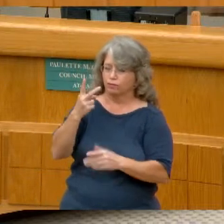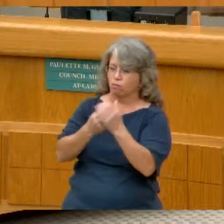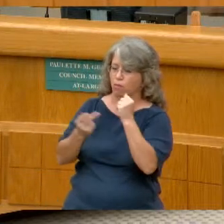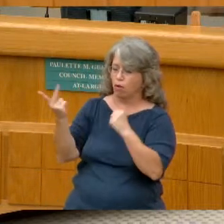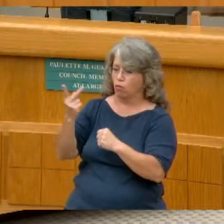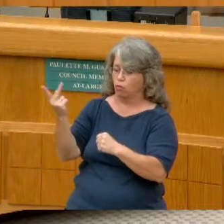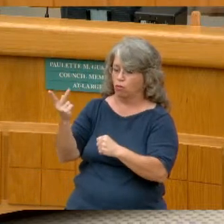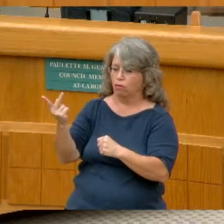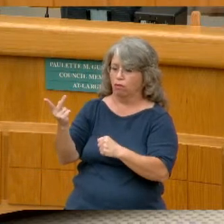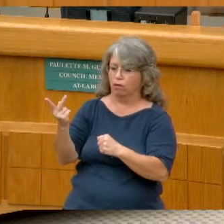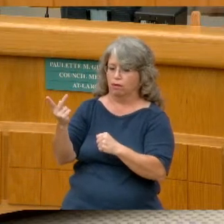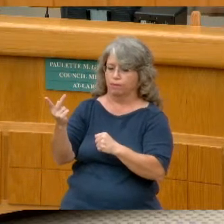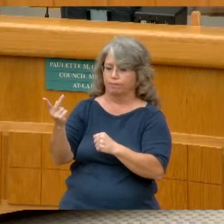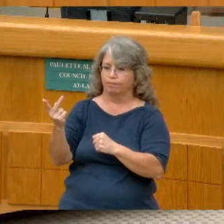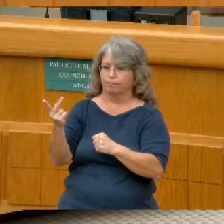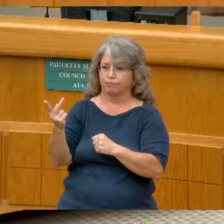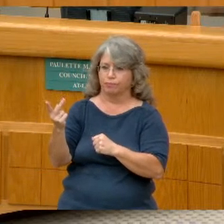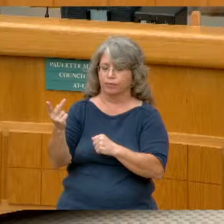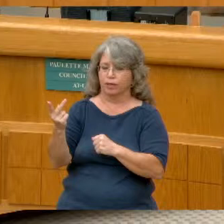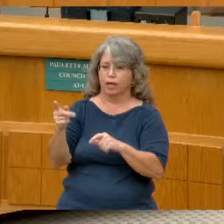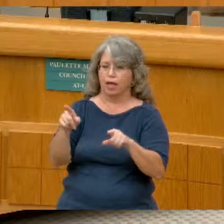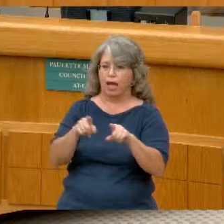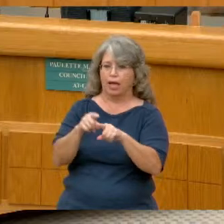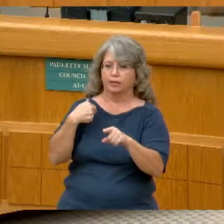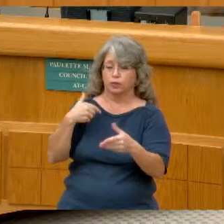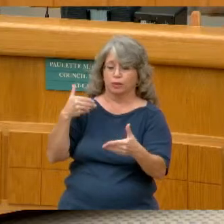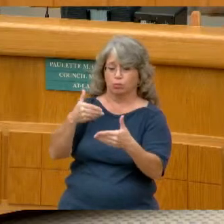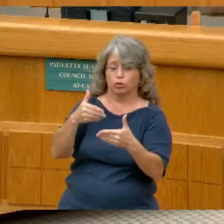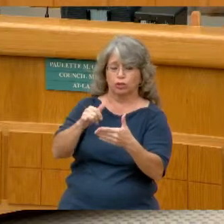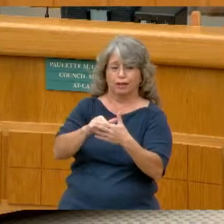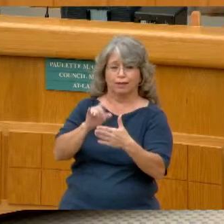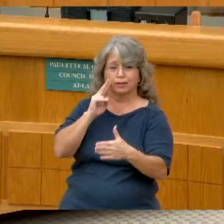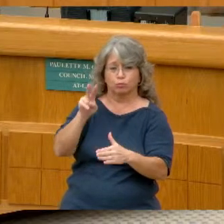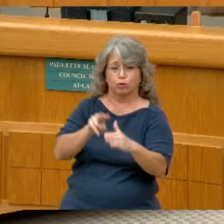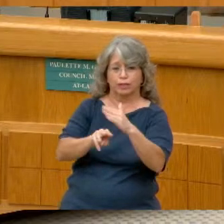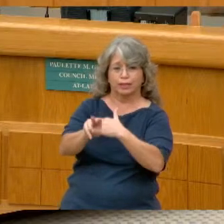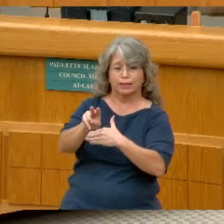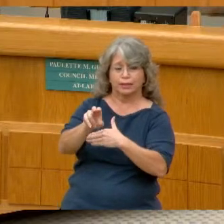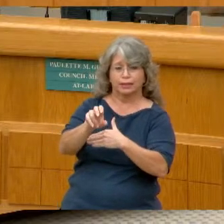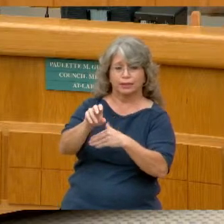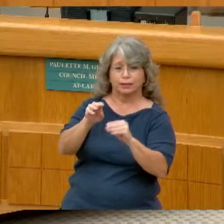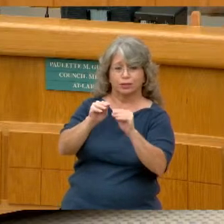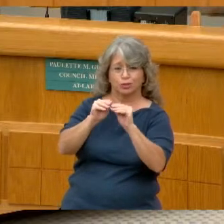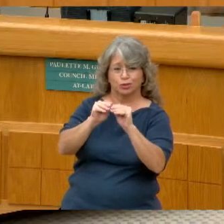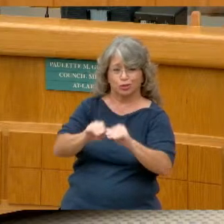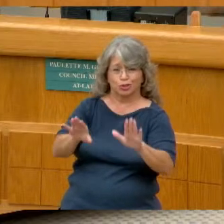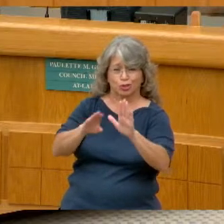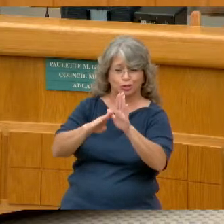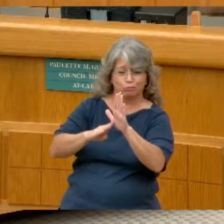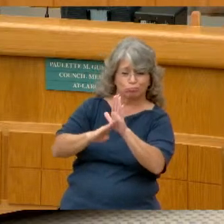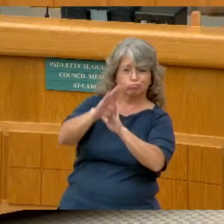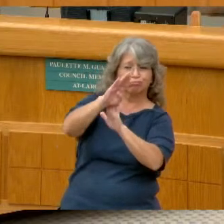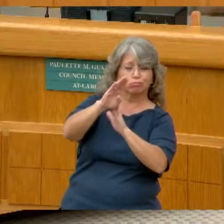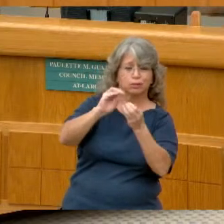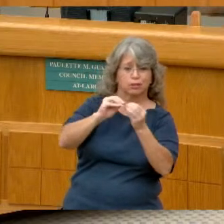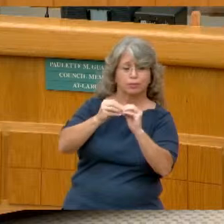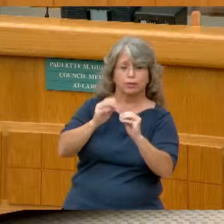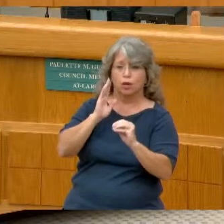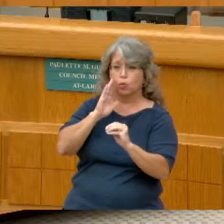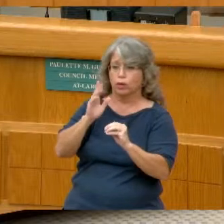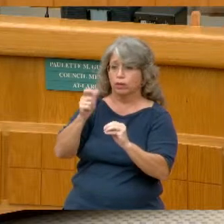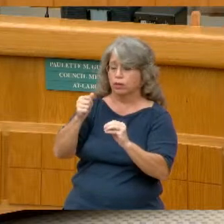are going into the predicted surge, will more updates be increased during this